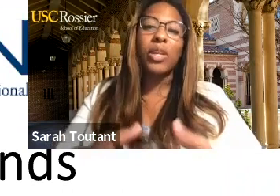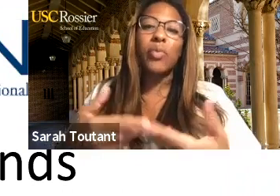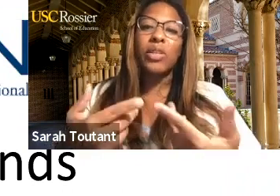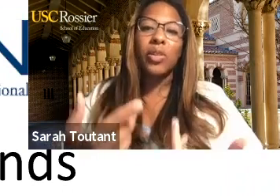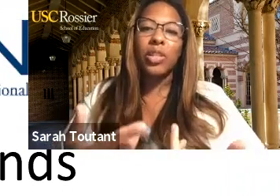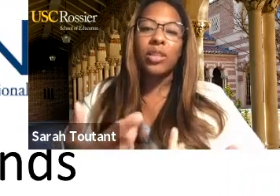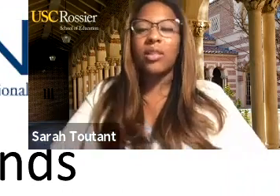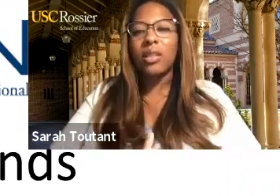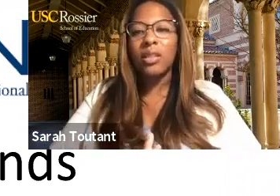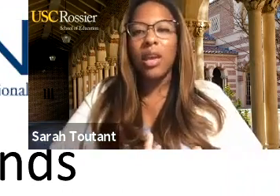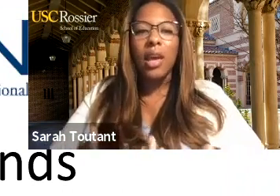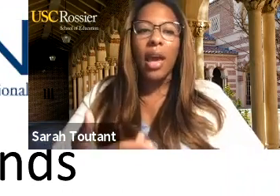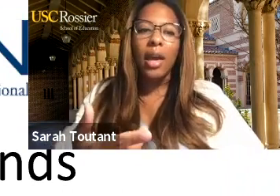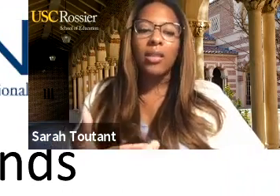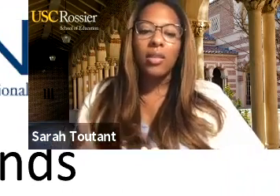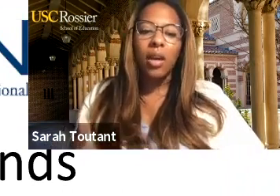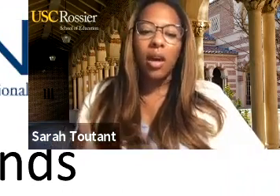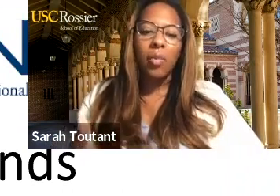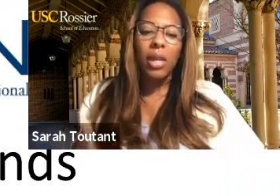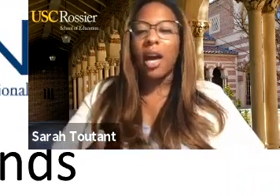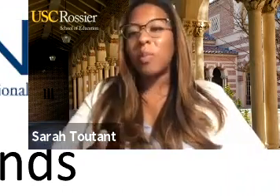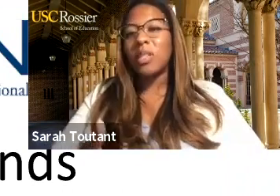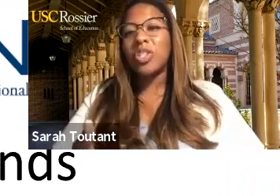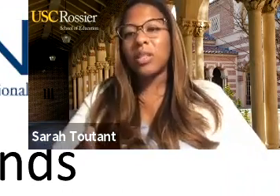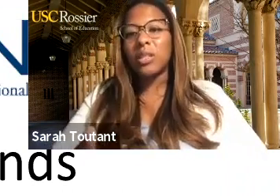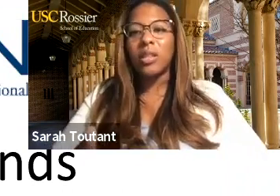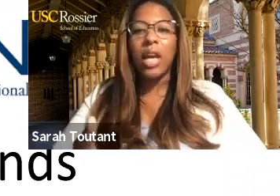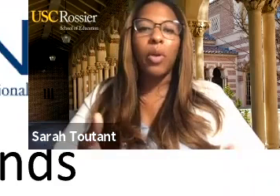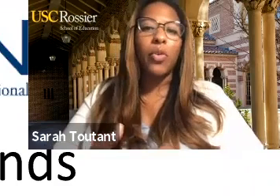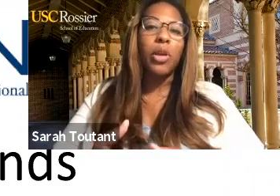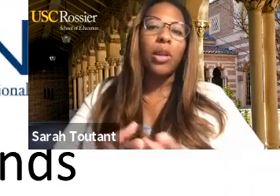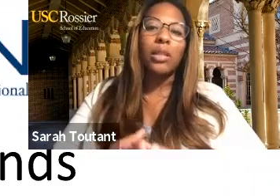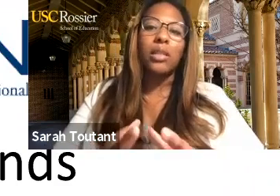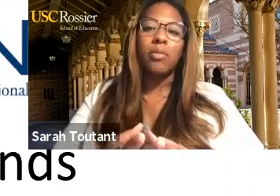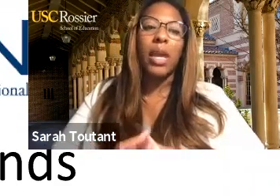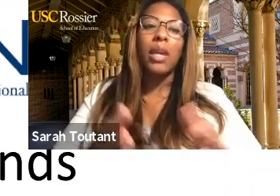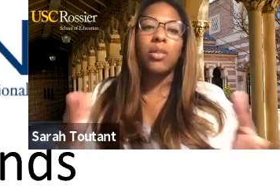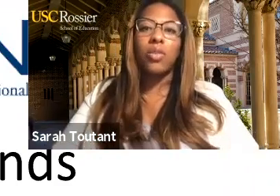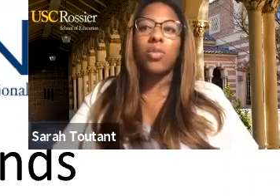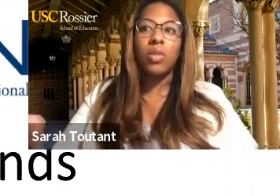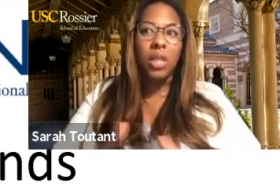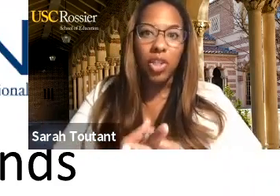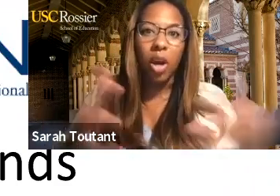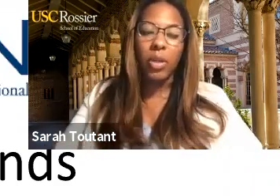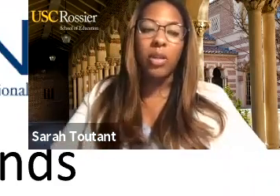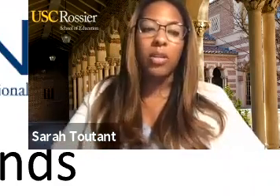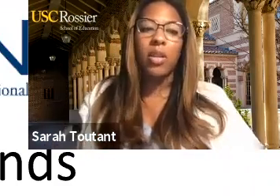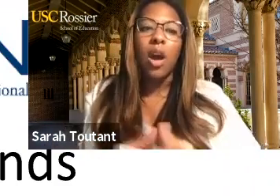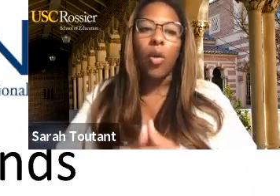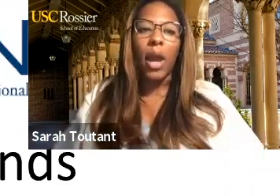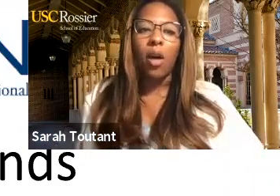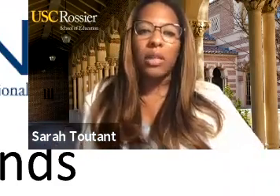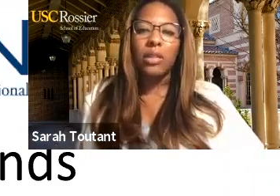to be research assistants and at times teaching assistants. However, we are not paid to teach our